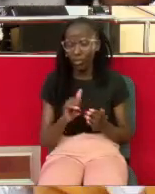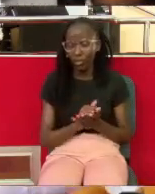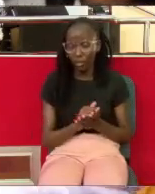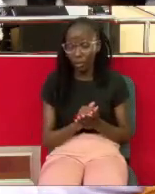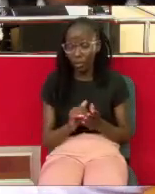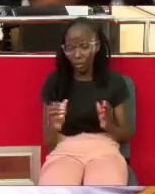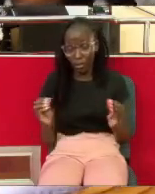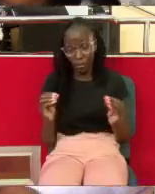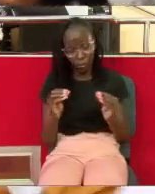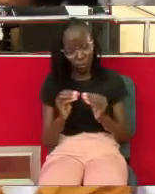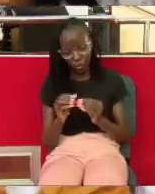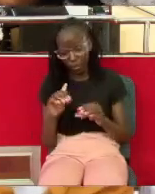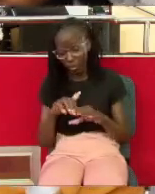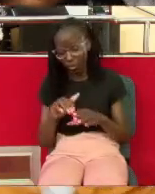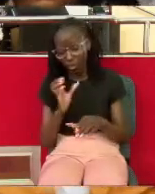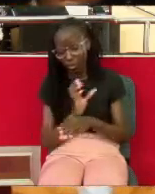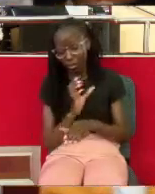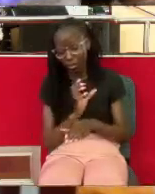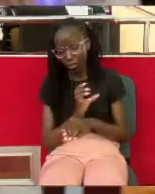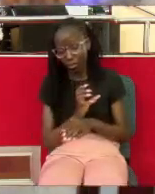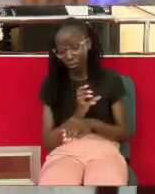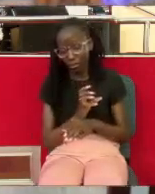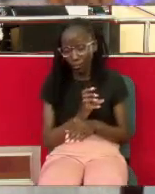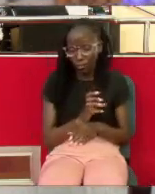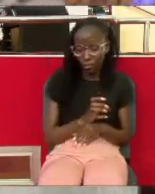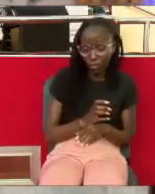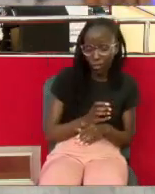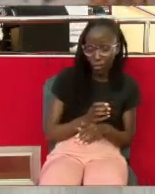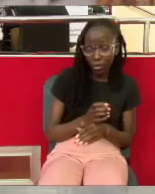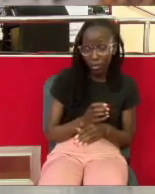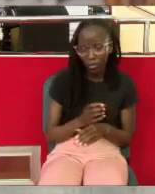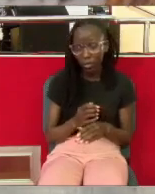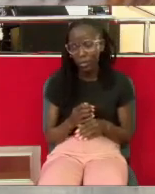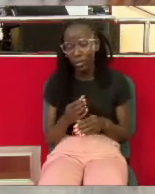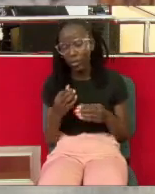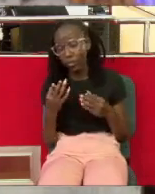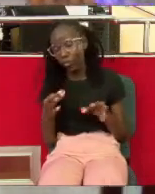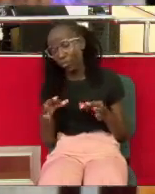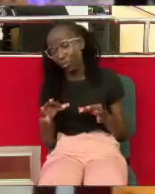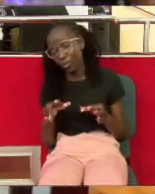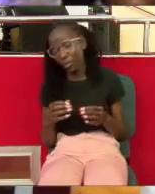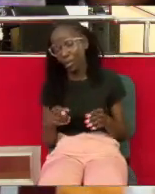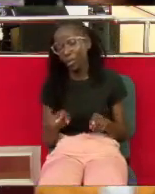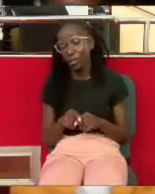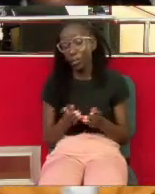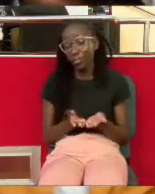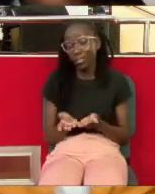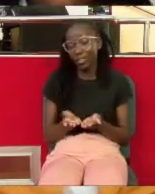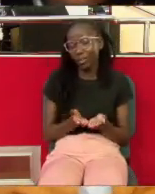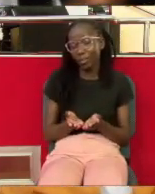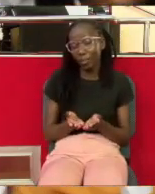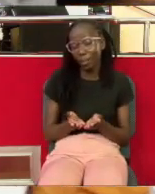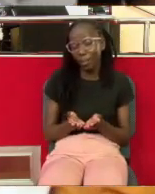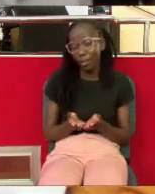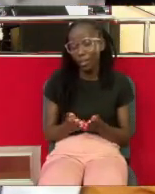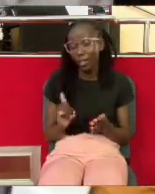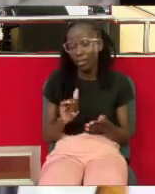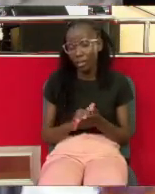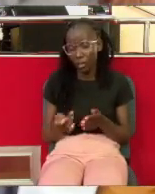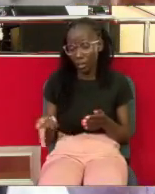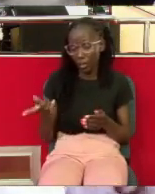house. Father, that you may serve them a meal, our God. And that, Lord, they came in, our